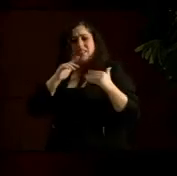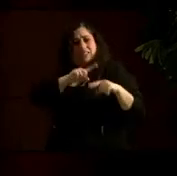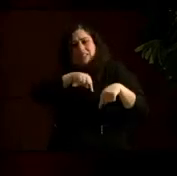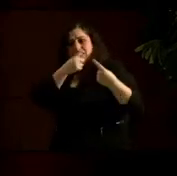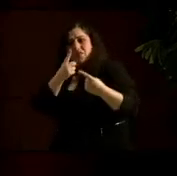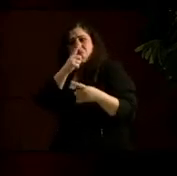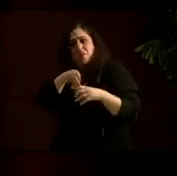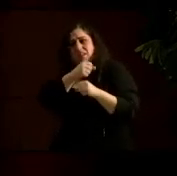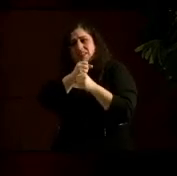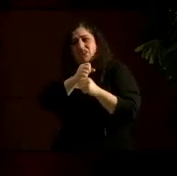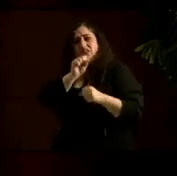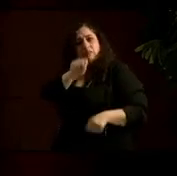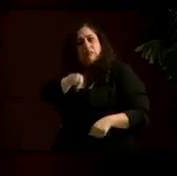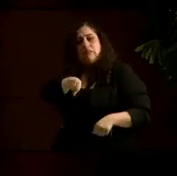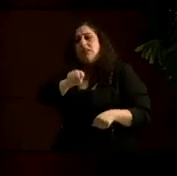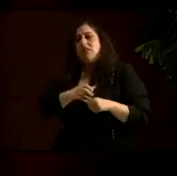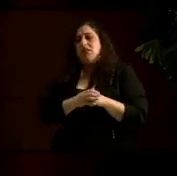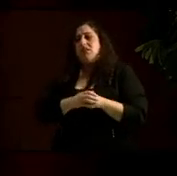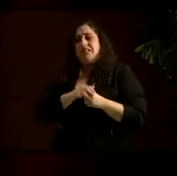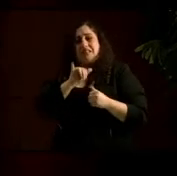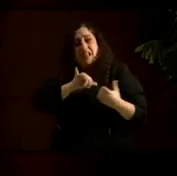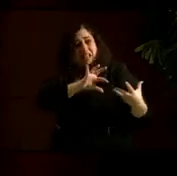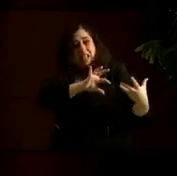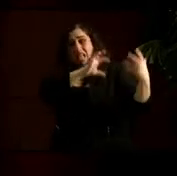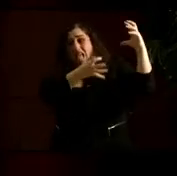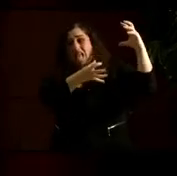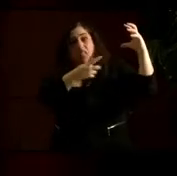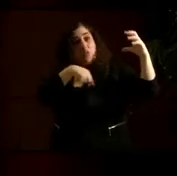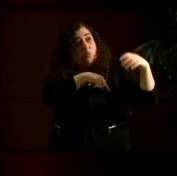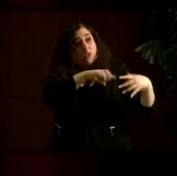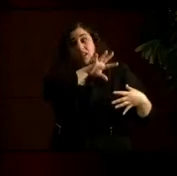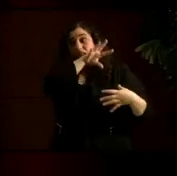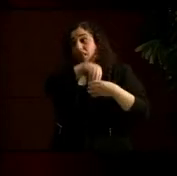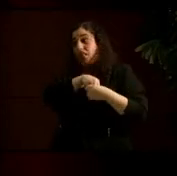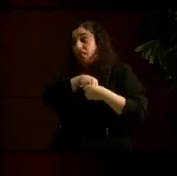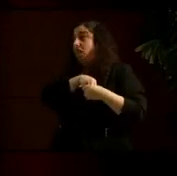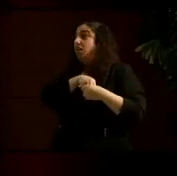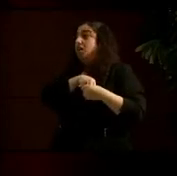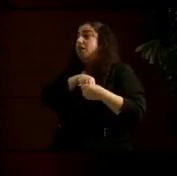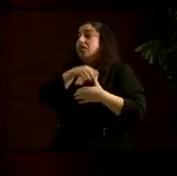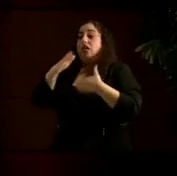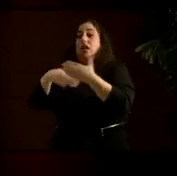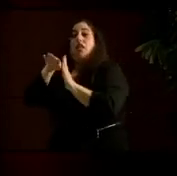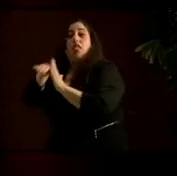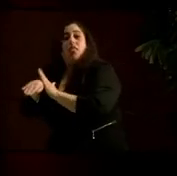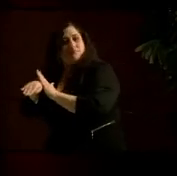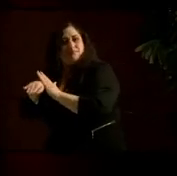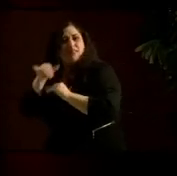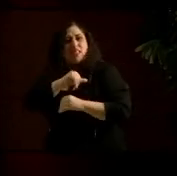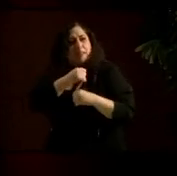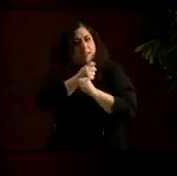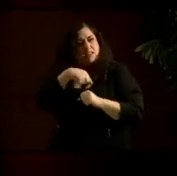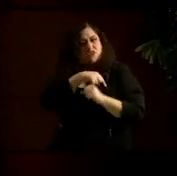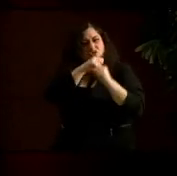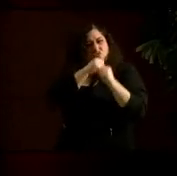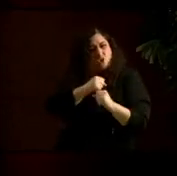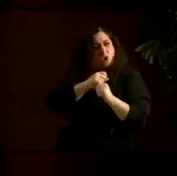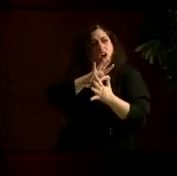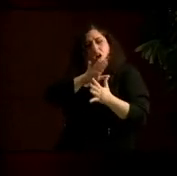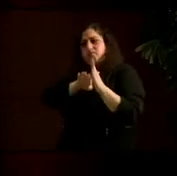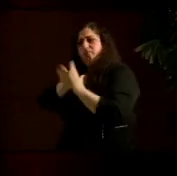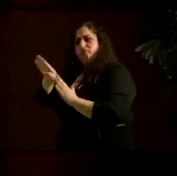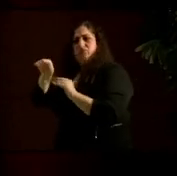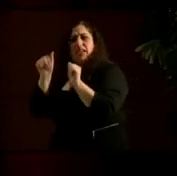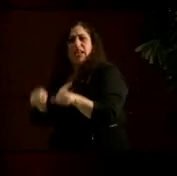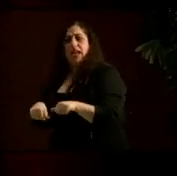times and experiences to create a momentum when moving forward, and a big one at that. San Diego State University